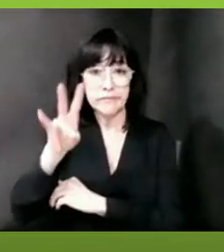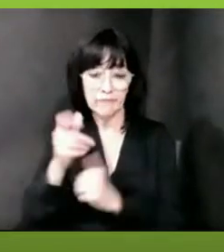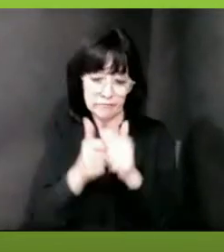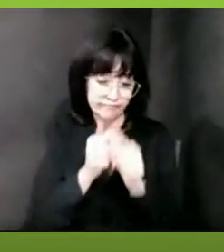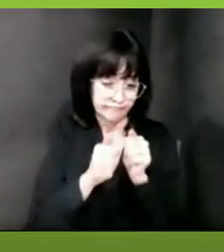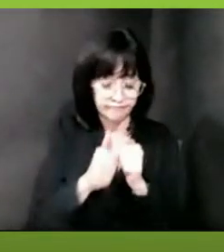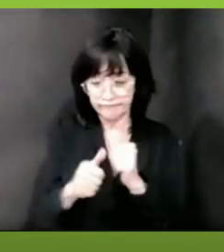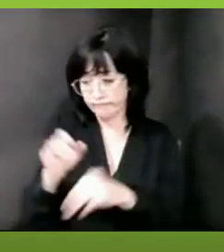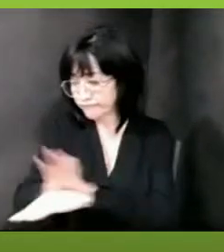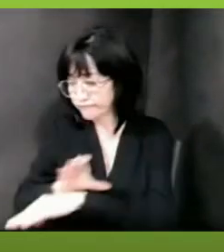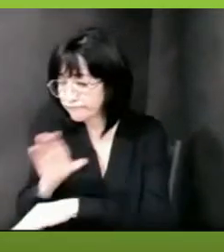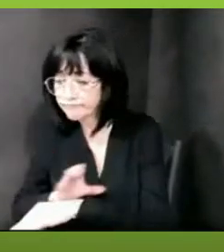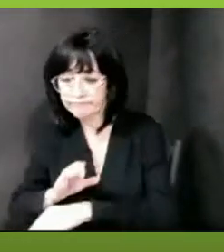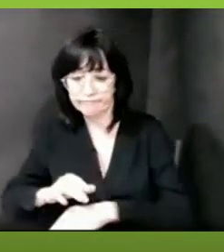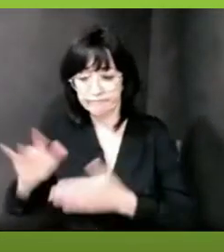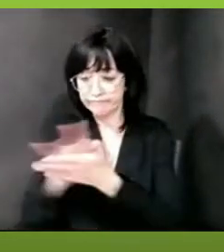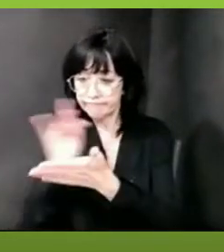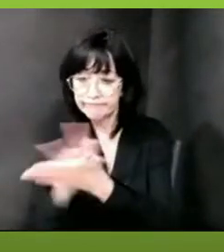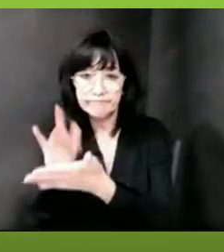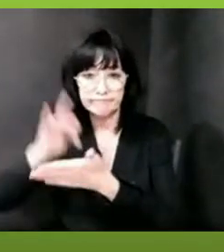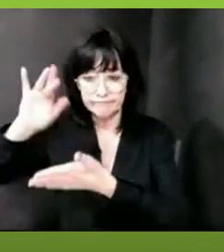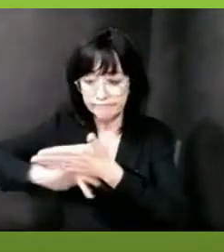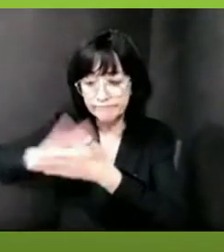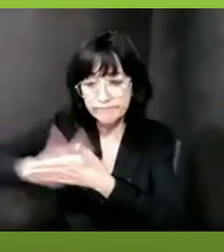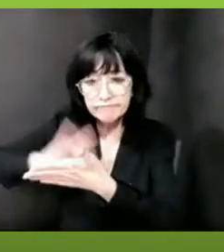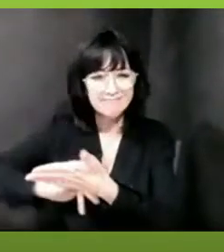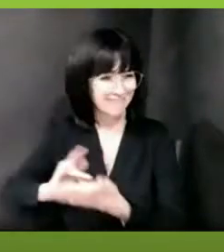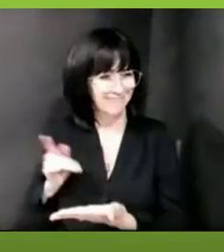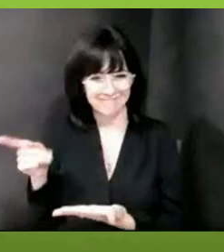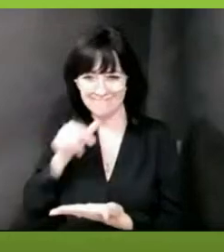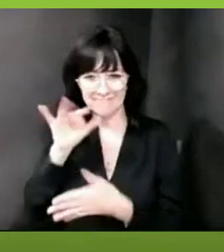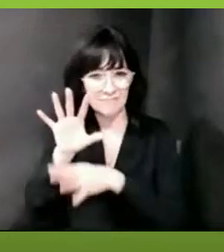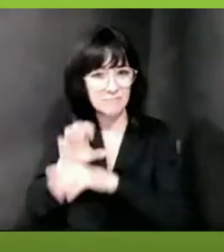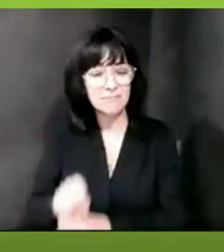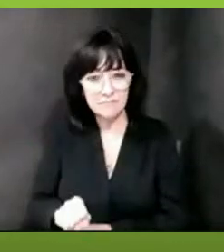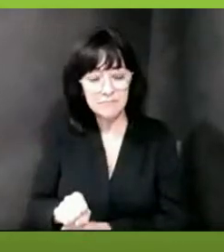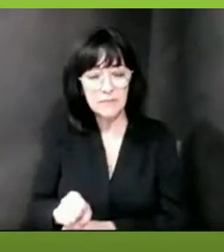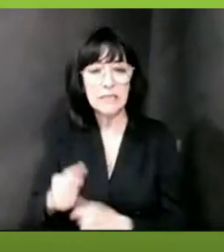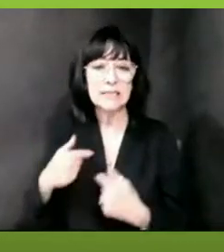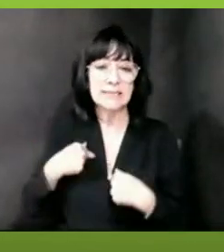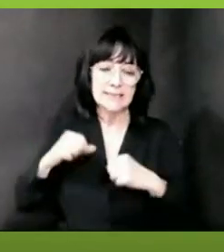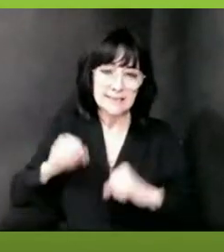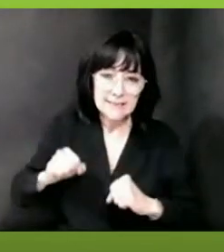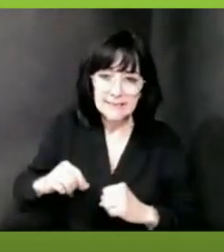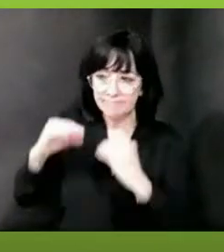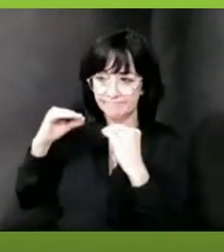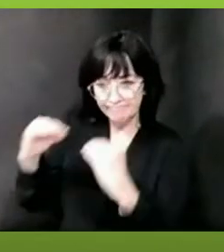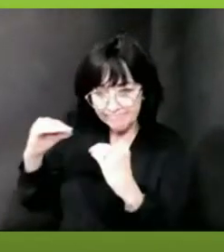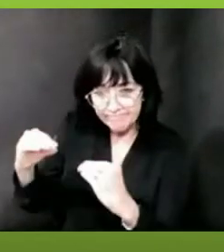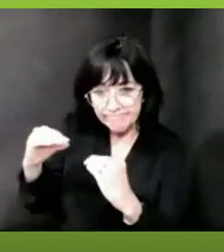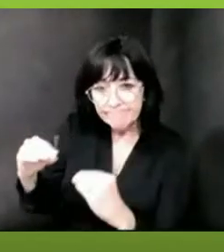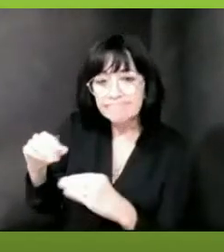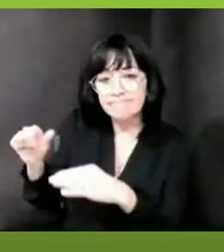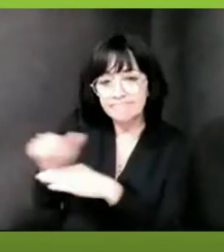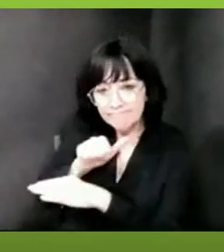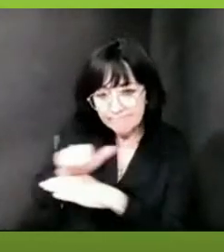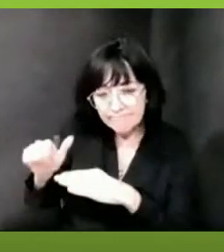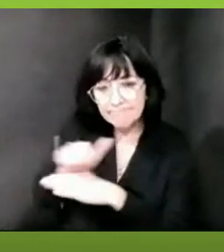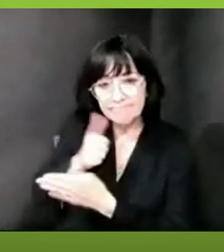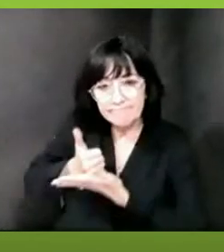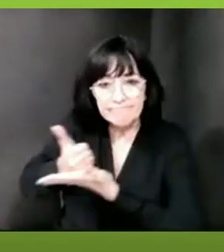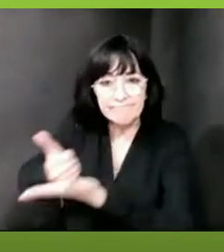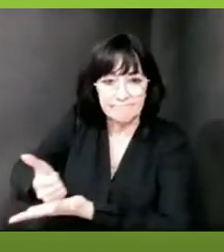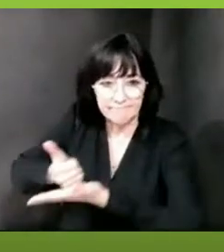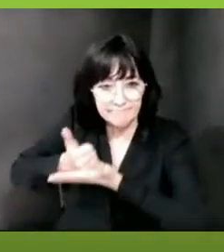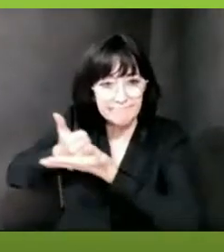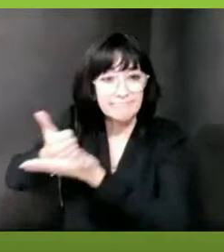just not an option for some of them. So we did a lot of walkthroughs on that. And I think,